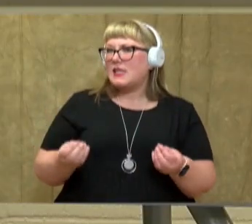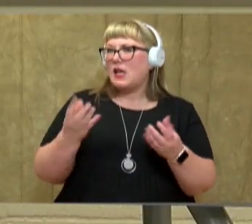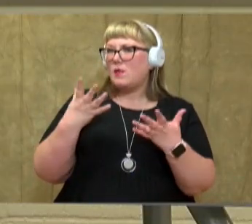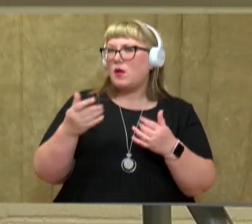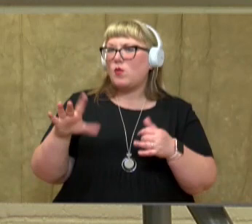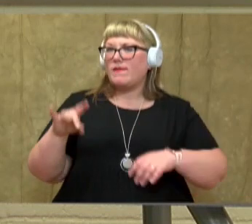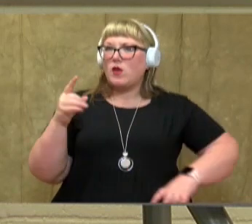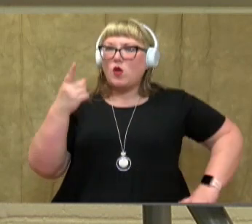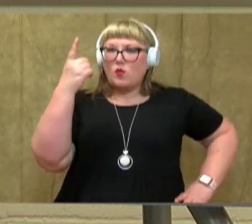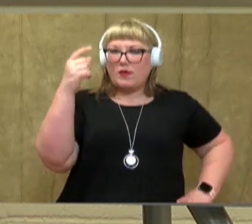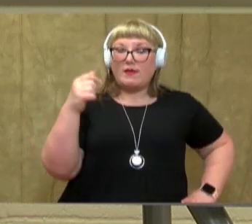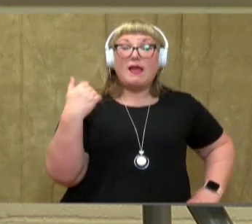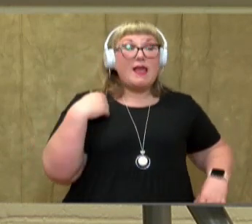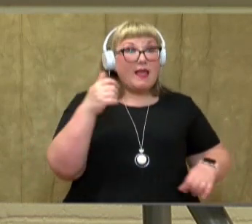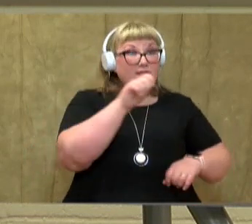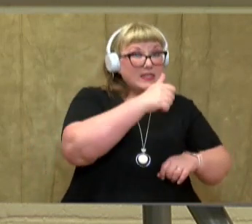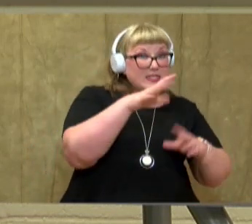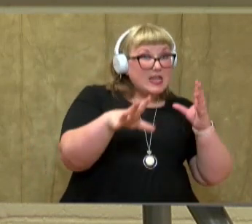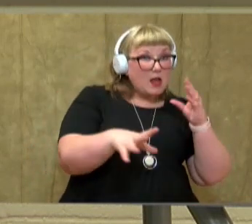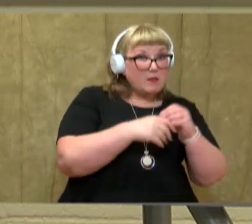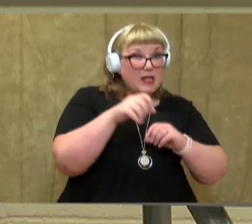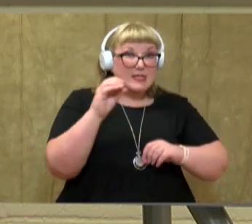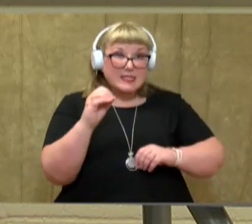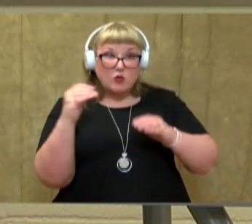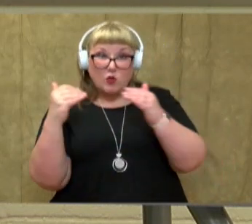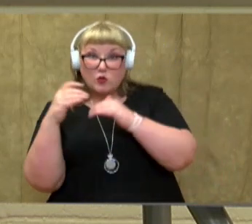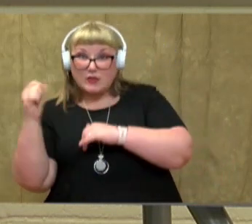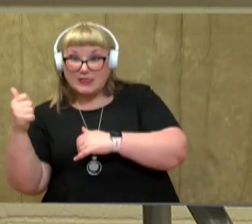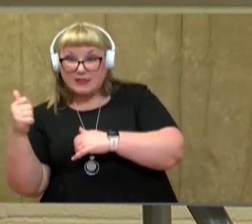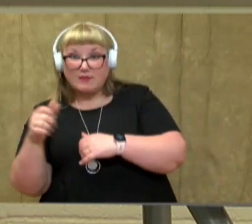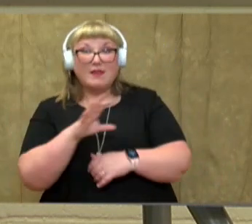found. We have 10 plus 0 equals 10.